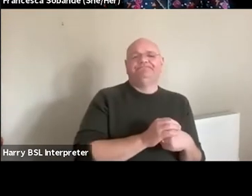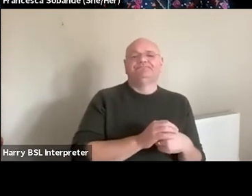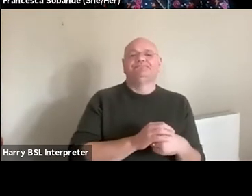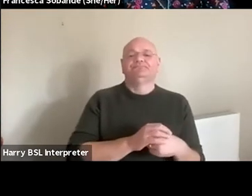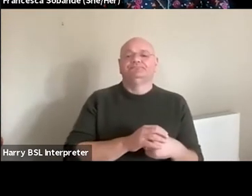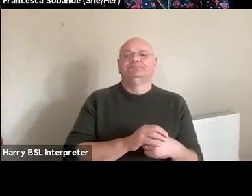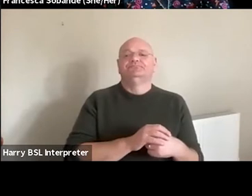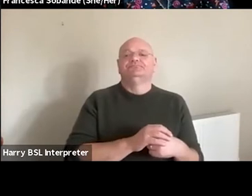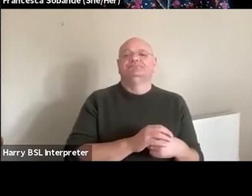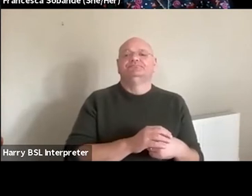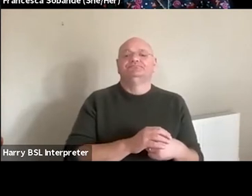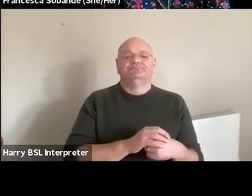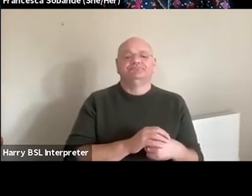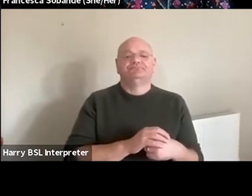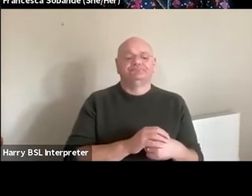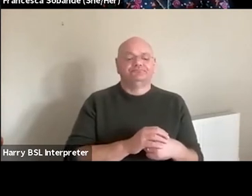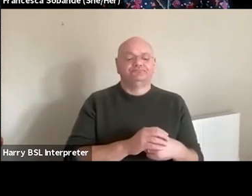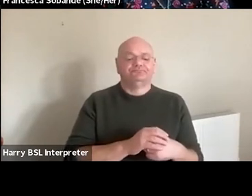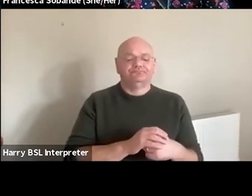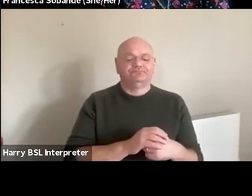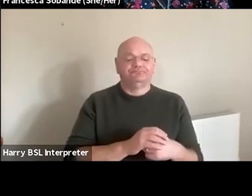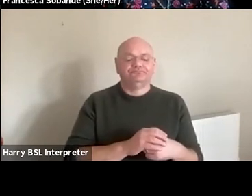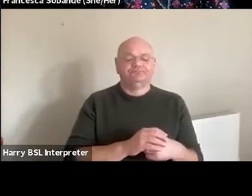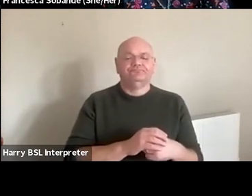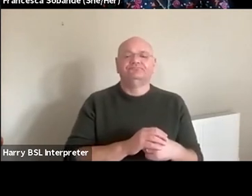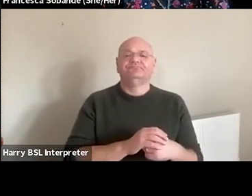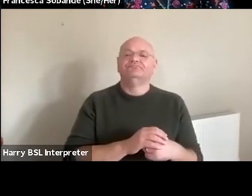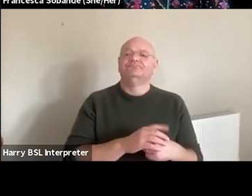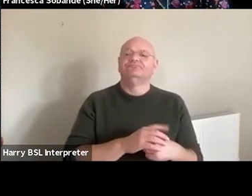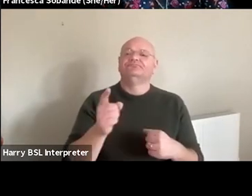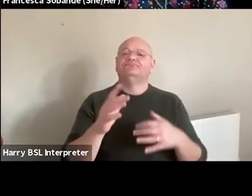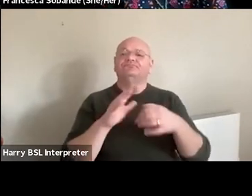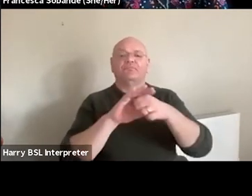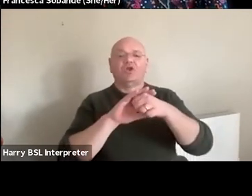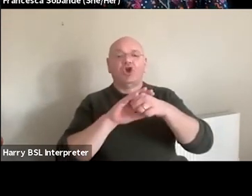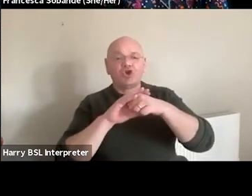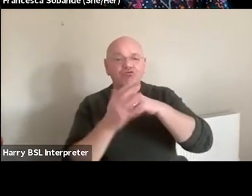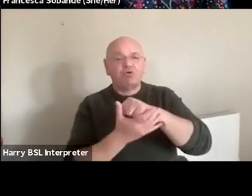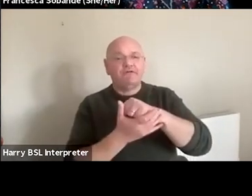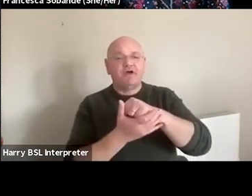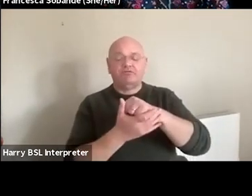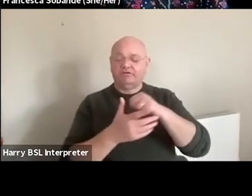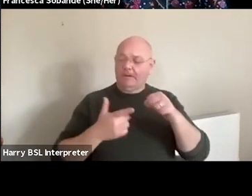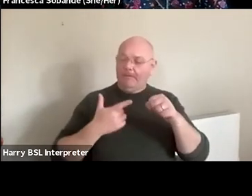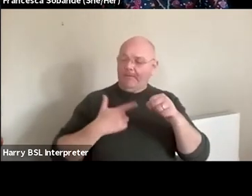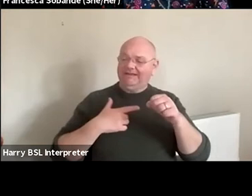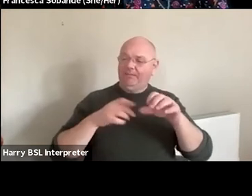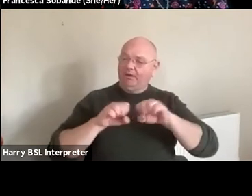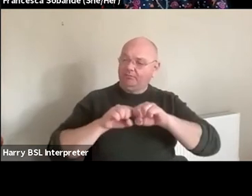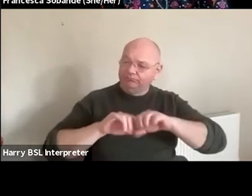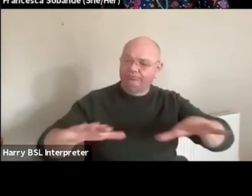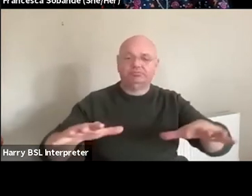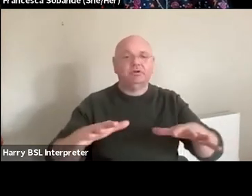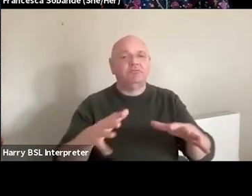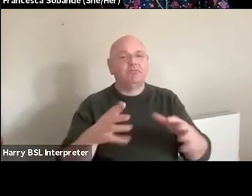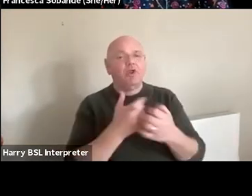So in the sort of advent of the COVID pandemic, we saw a lot of sort of physical spaces somewhat disappear and transform in various ways.